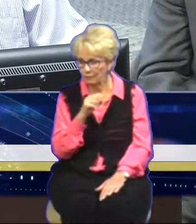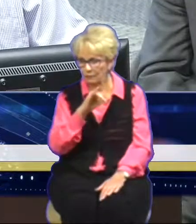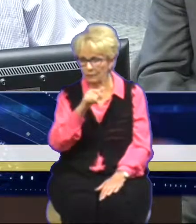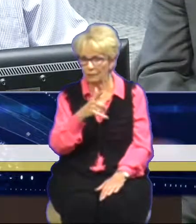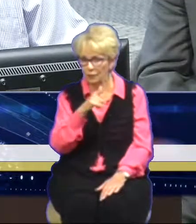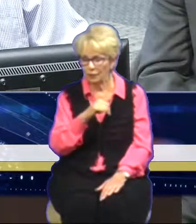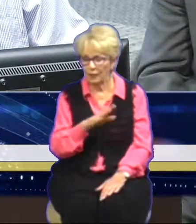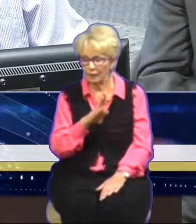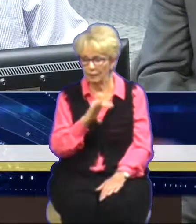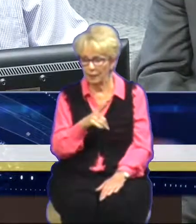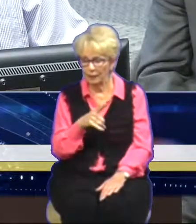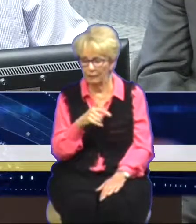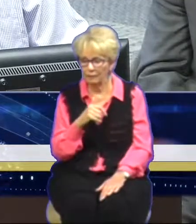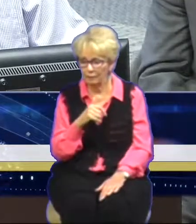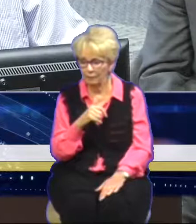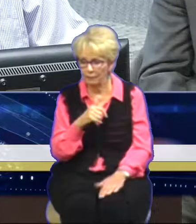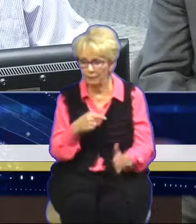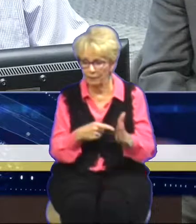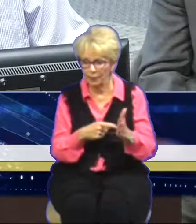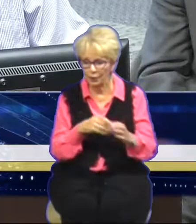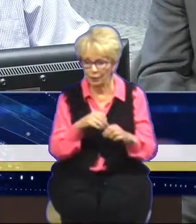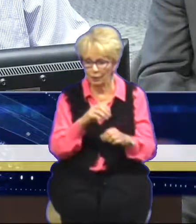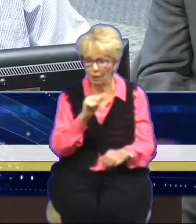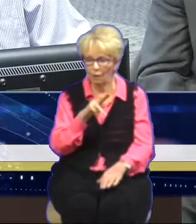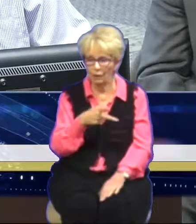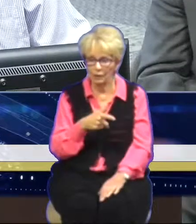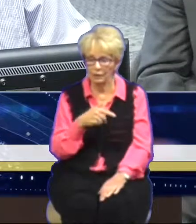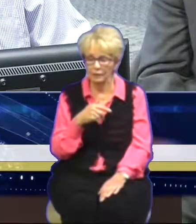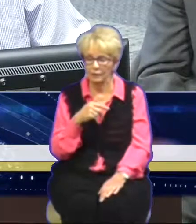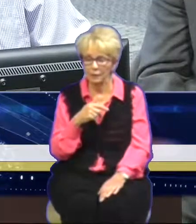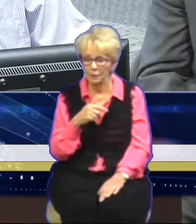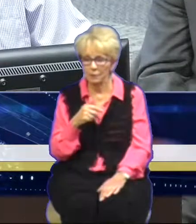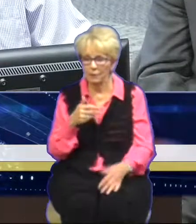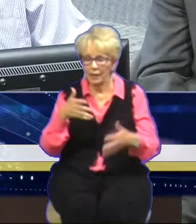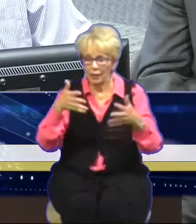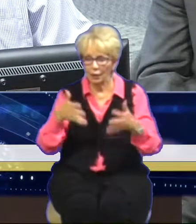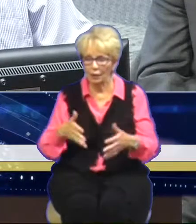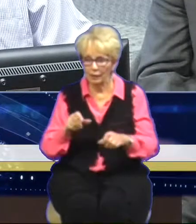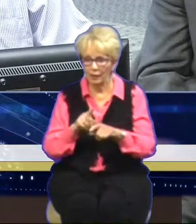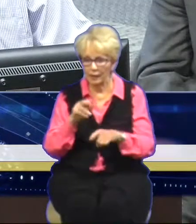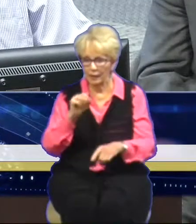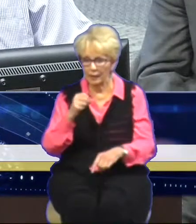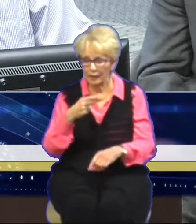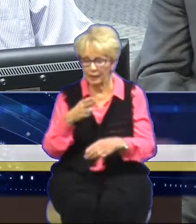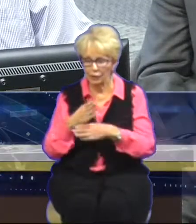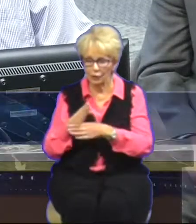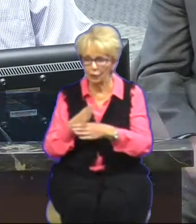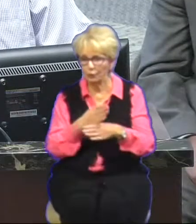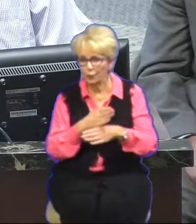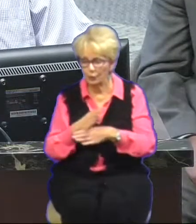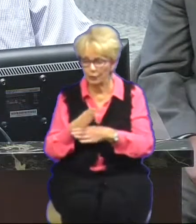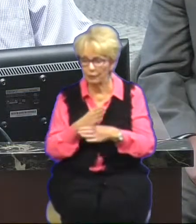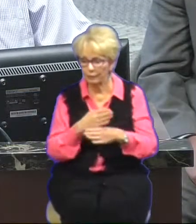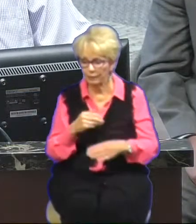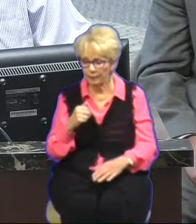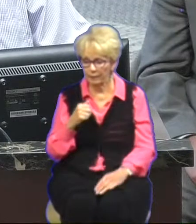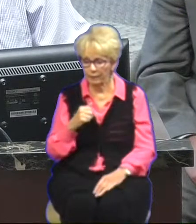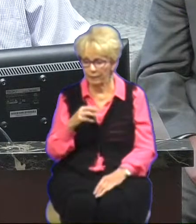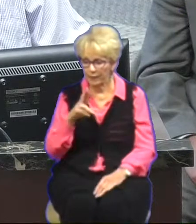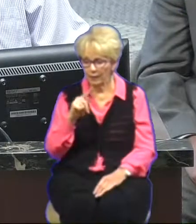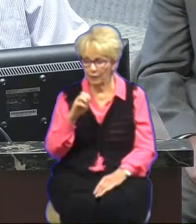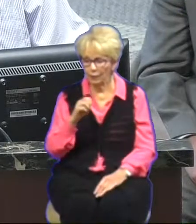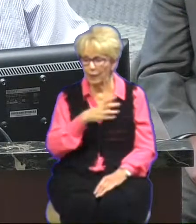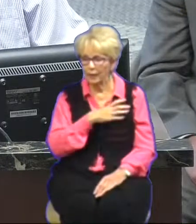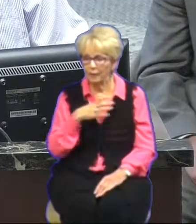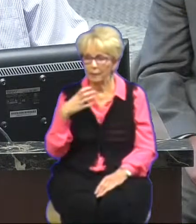July bill due in August, with the remainder as a cash distribution. The Rate